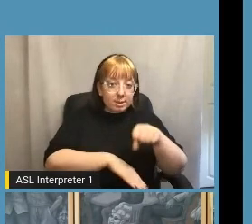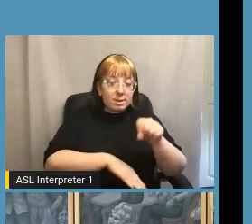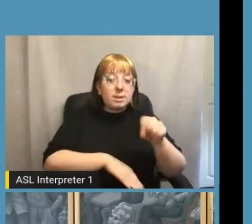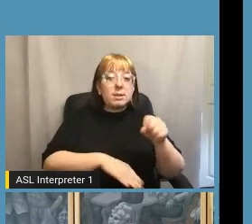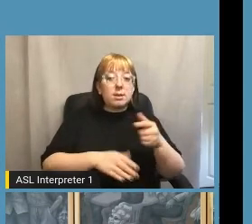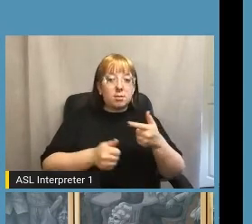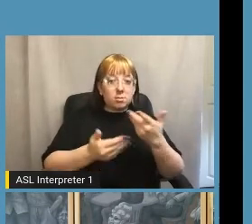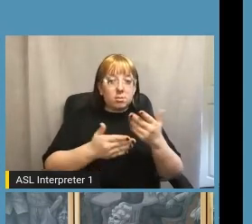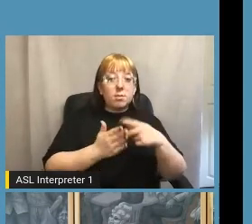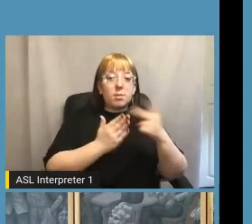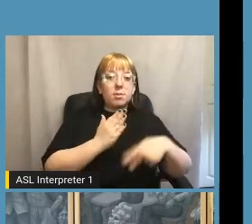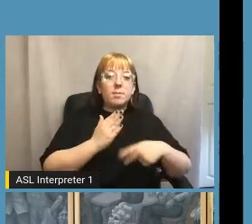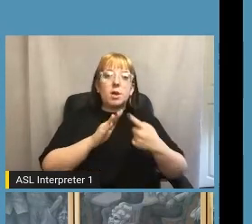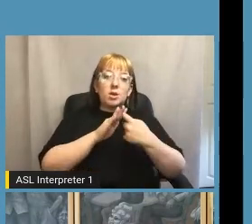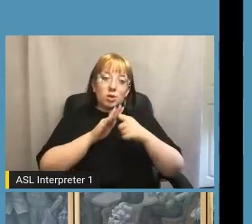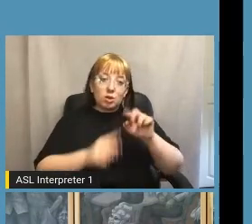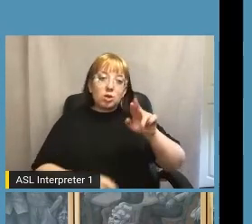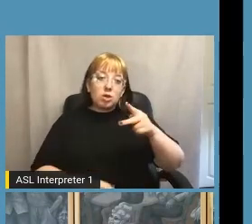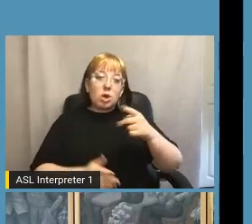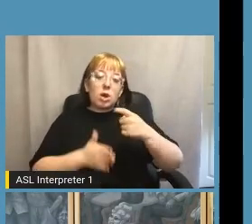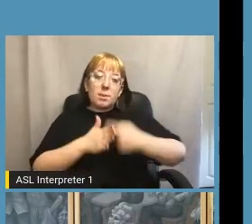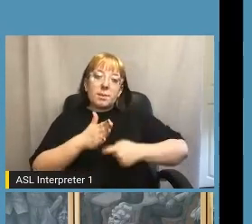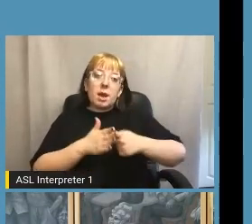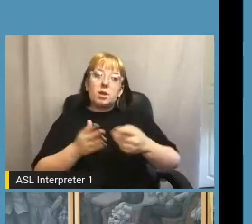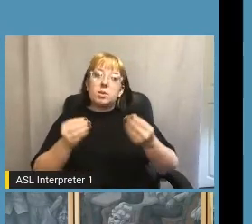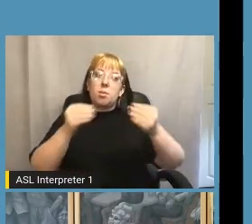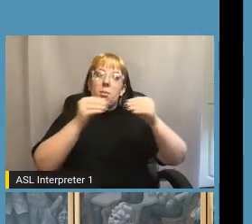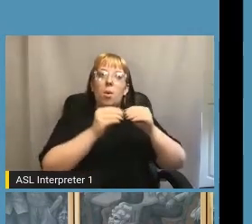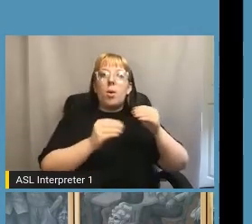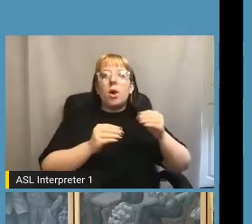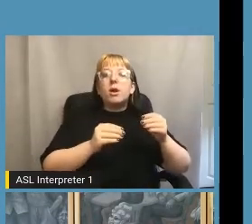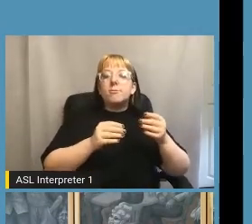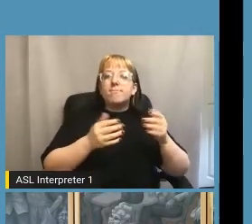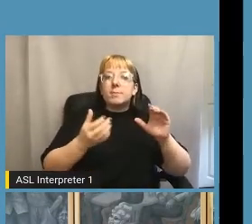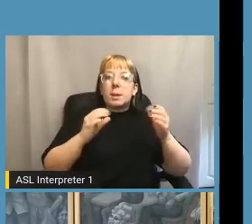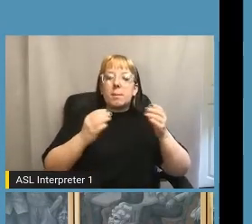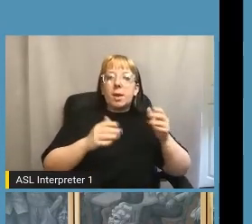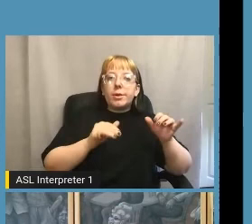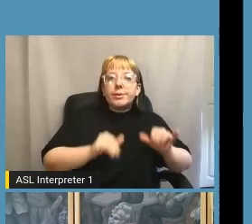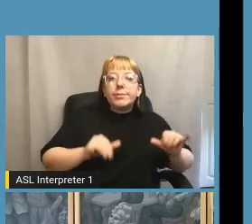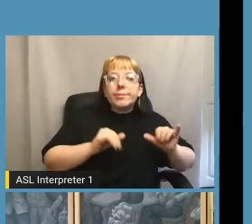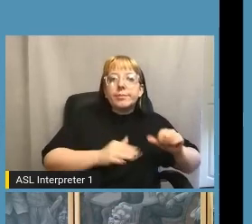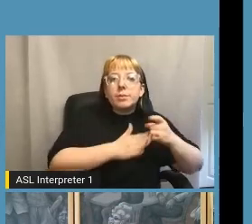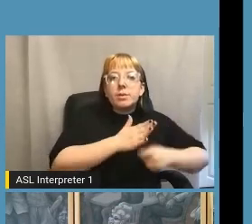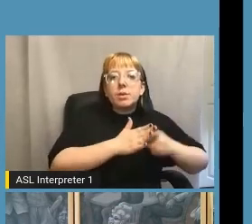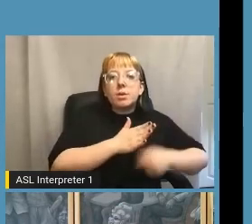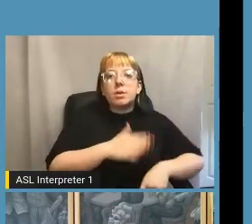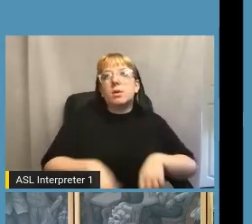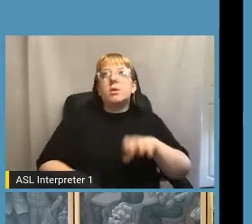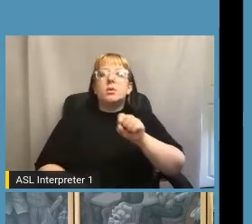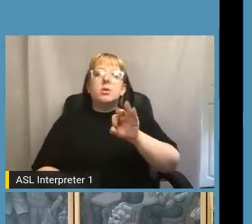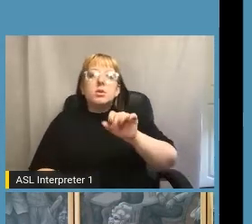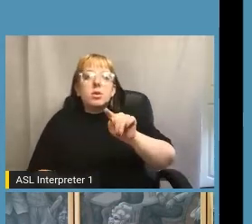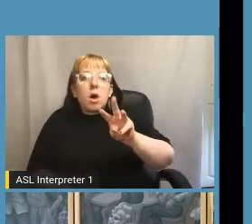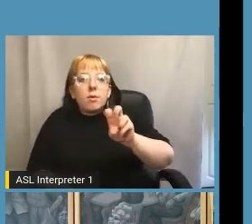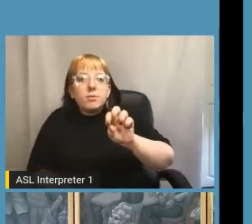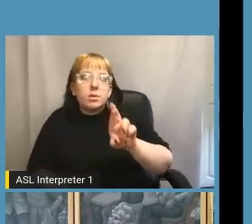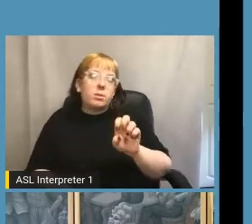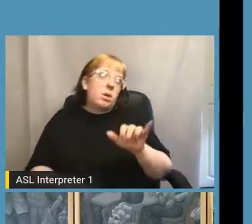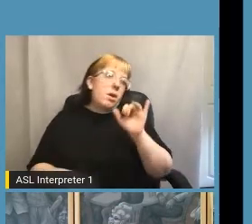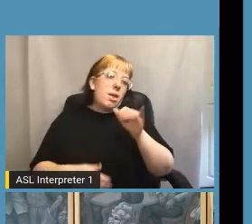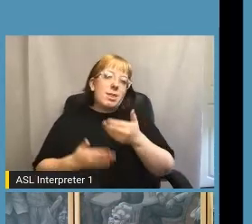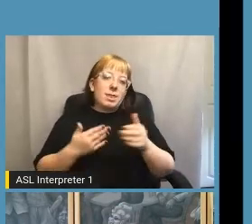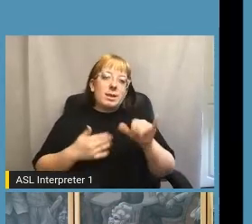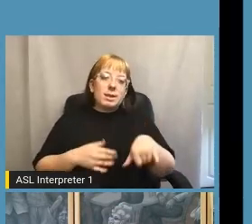almost always going to be more, especially if you do have to purchase equipment, software, and so on, and what is going to be sustainable over